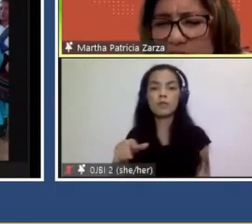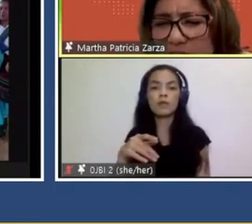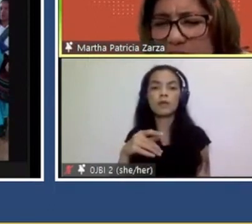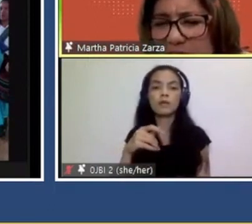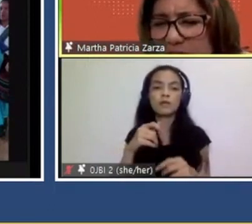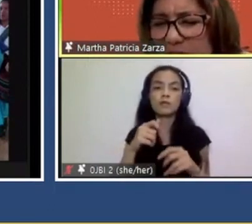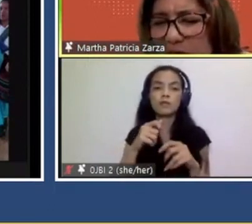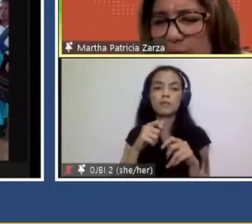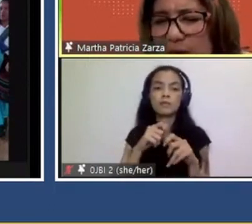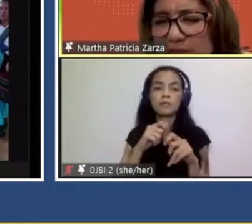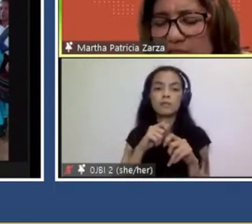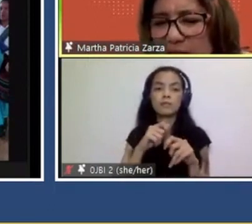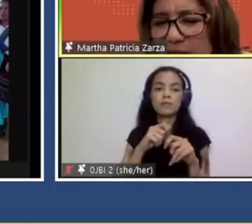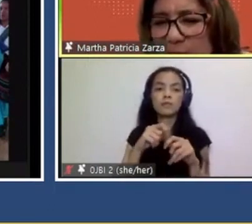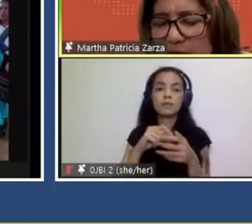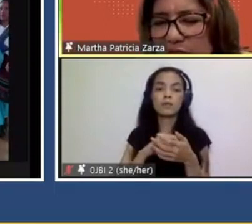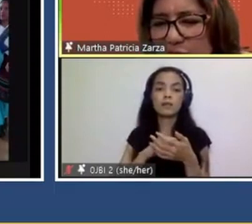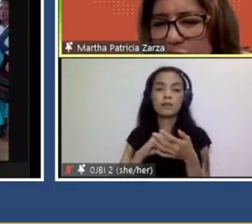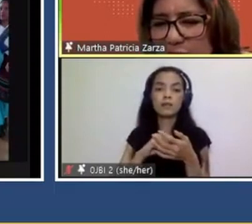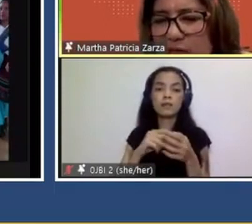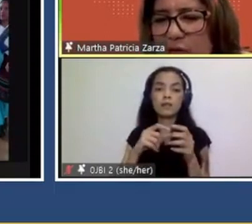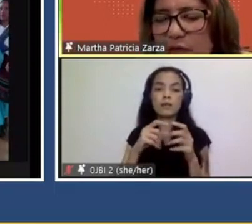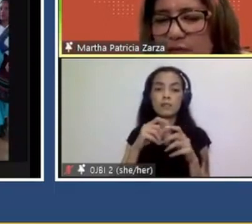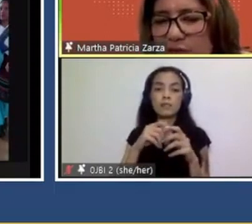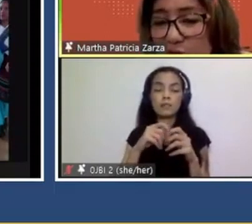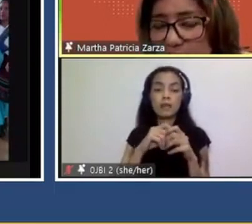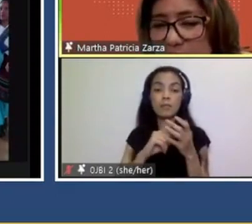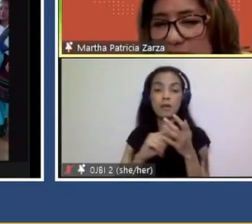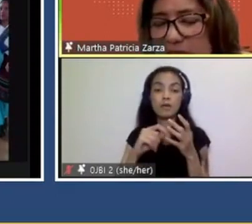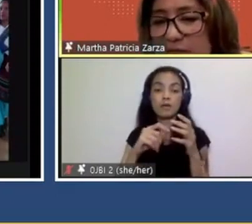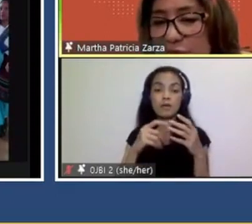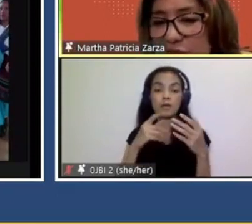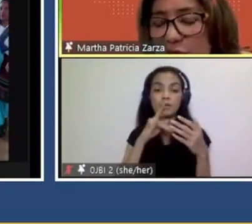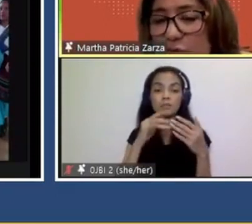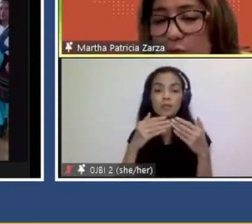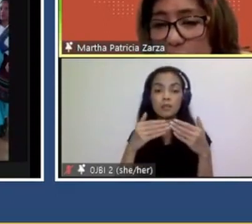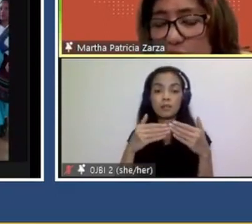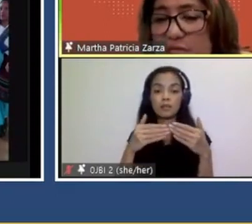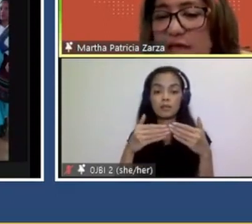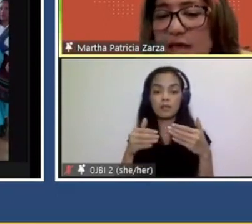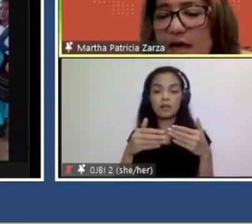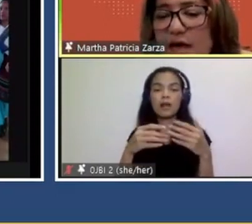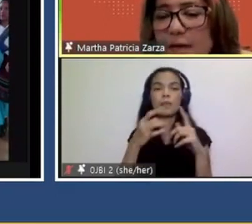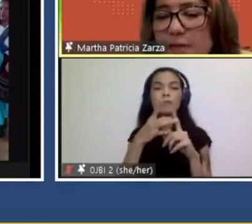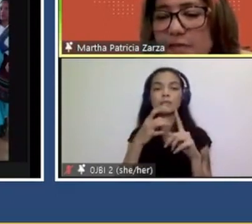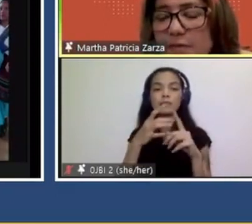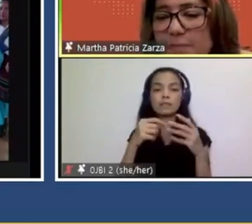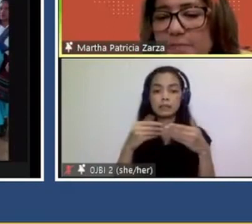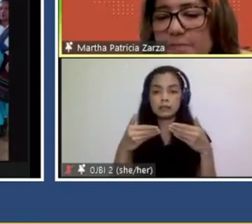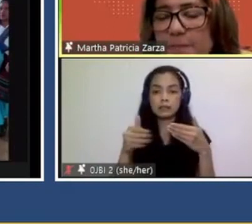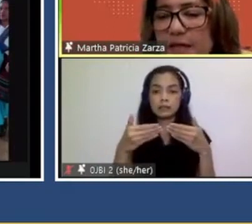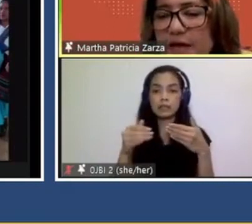comal this metal part of the stove where the tortillas and the food is going to be cooked.